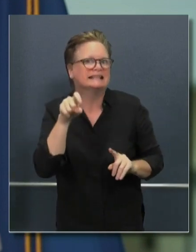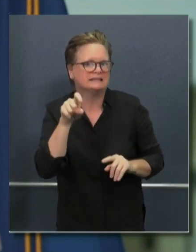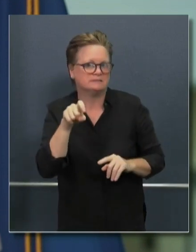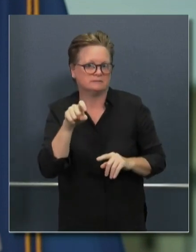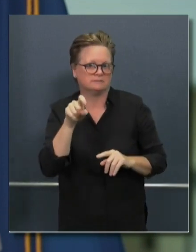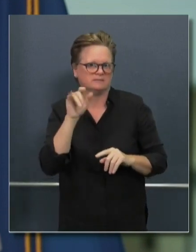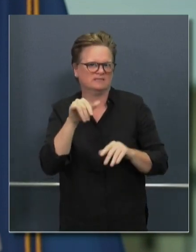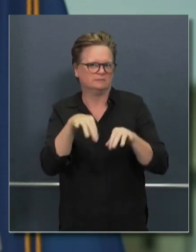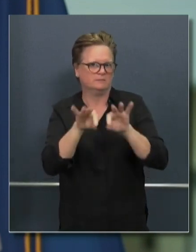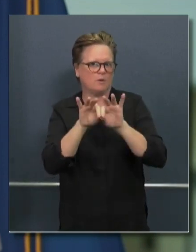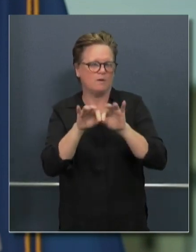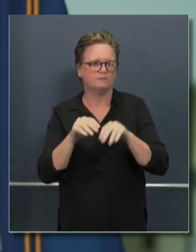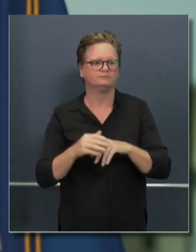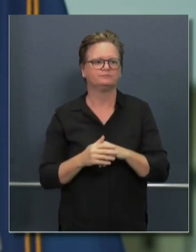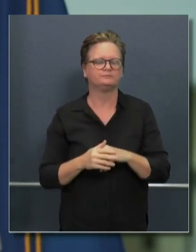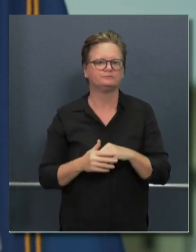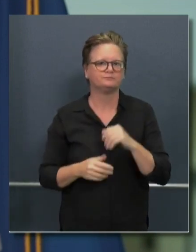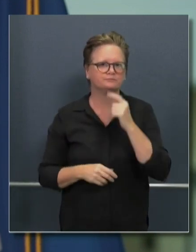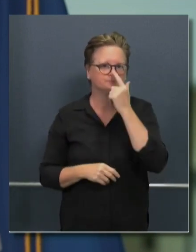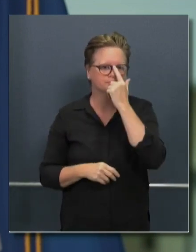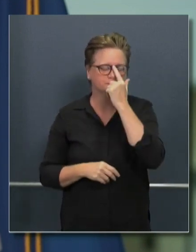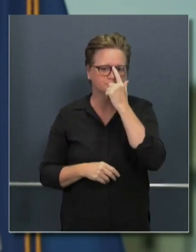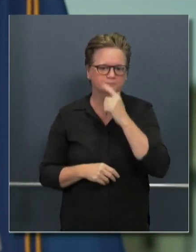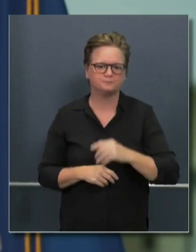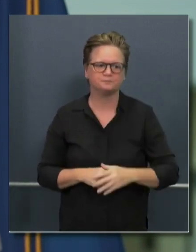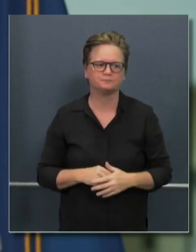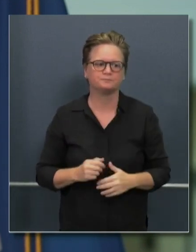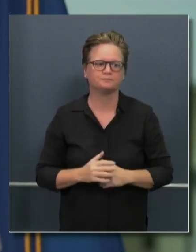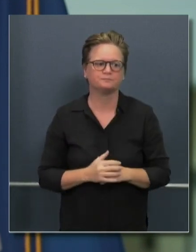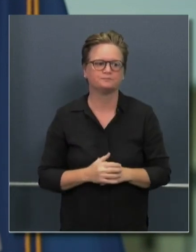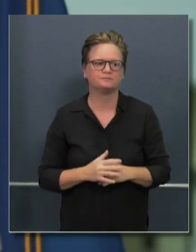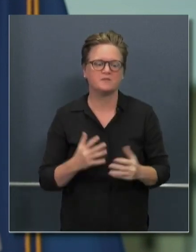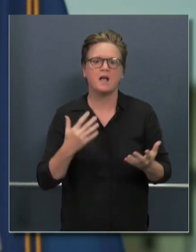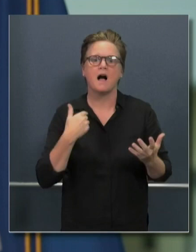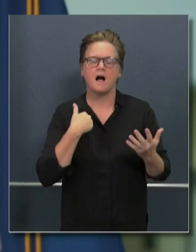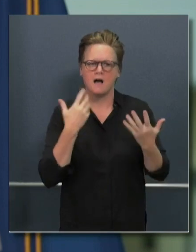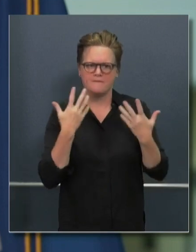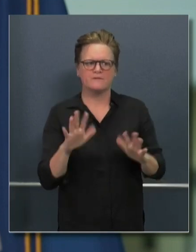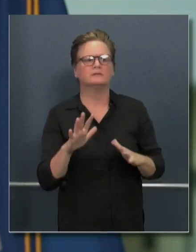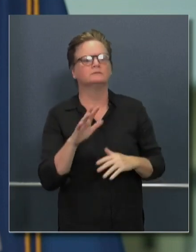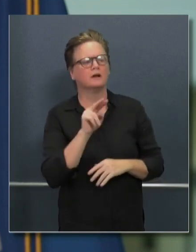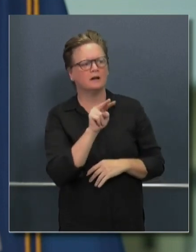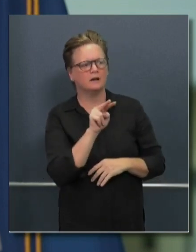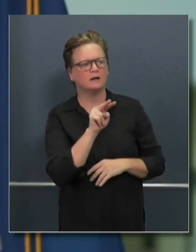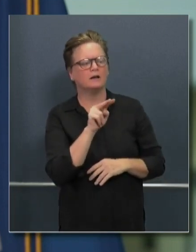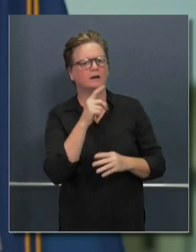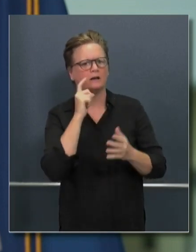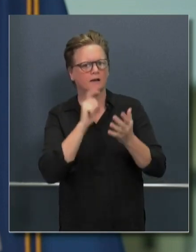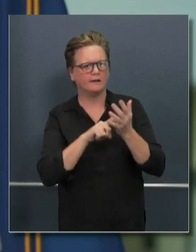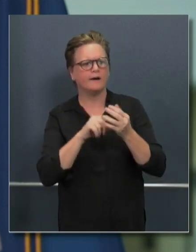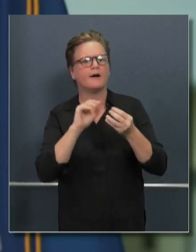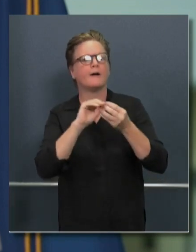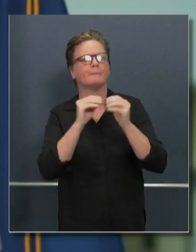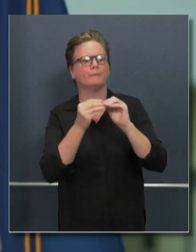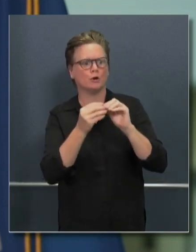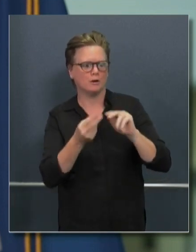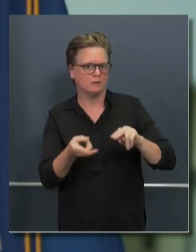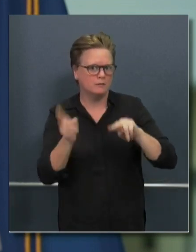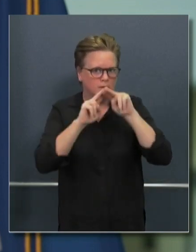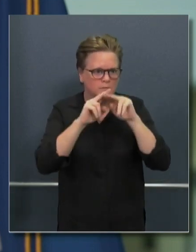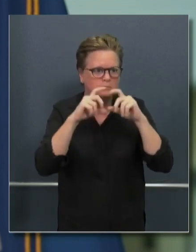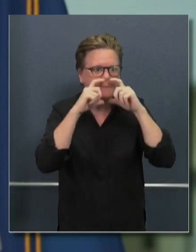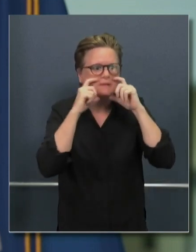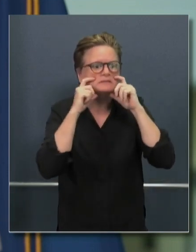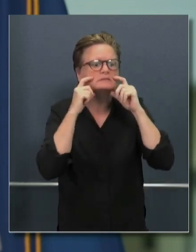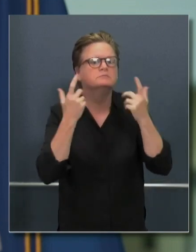noted that we have seen a substantial increase of protective equipment, particularly procedure masks, surgical masks, and